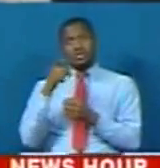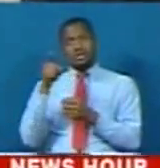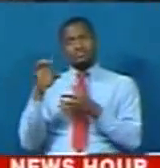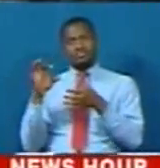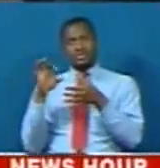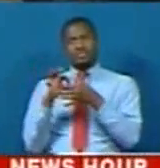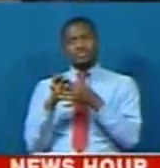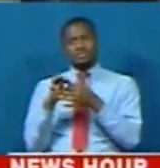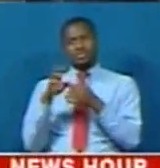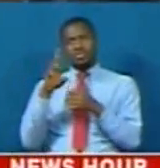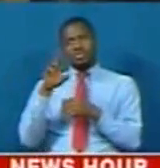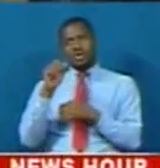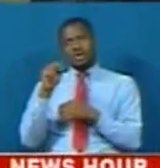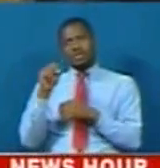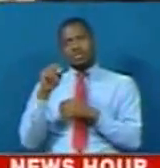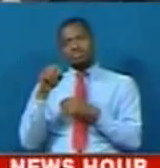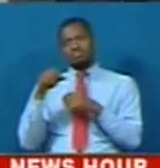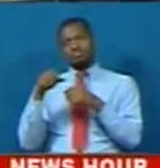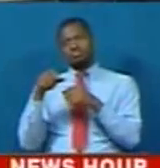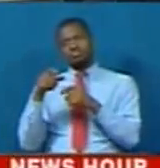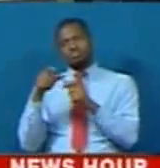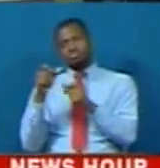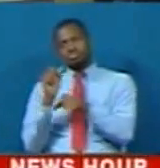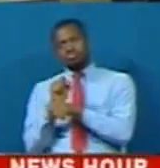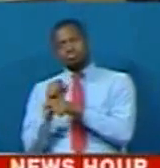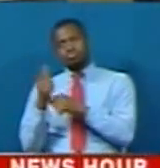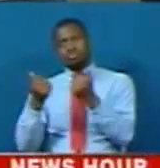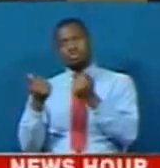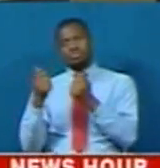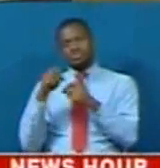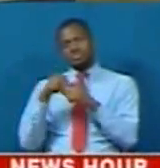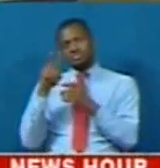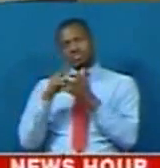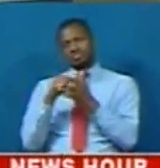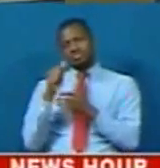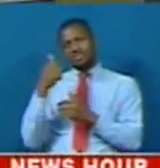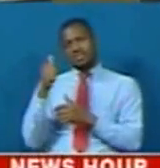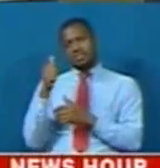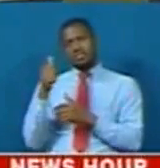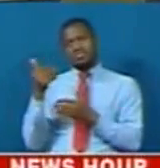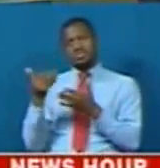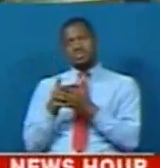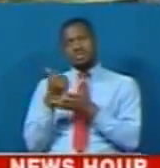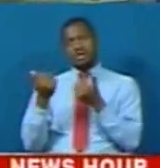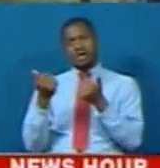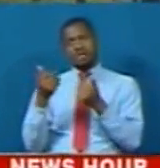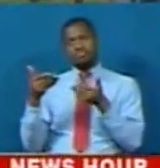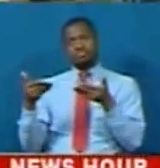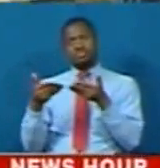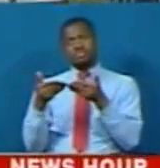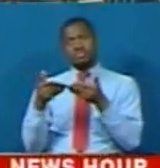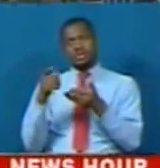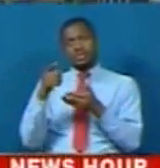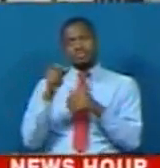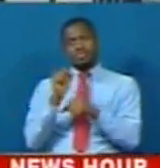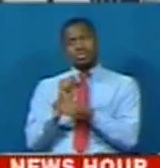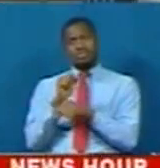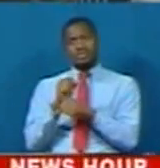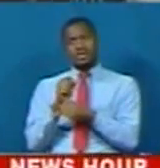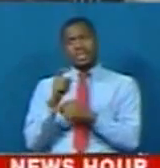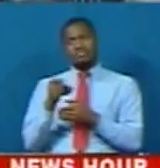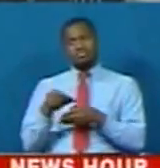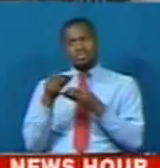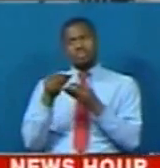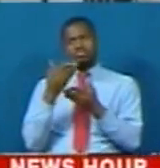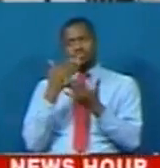Ashok partnered Rana Motors as an authorized distributor since 2010. The new truck introduced includes the partner truck,